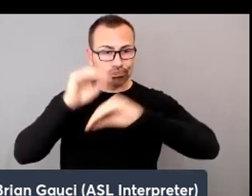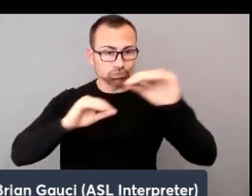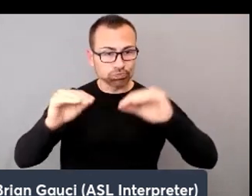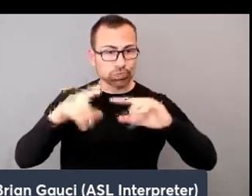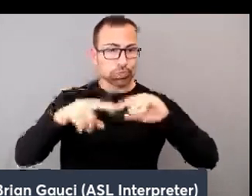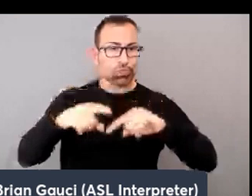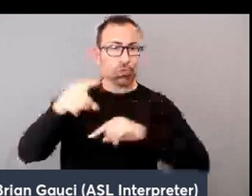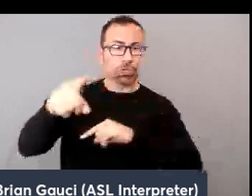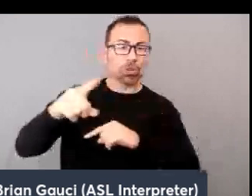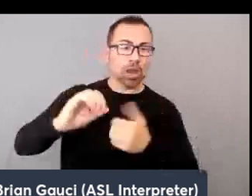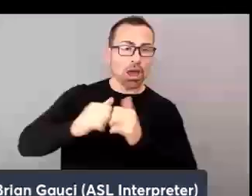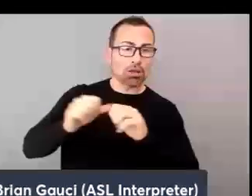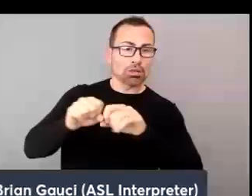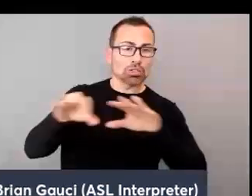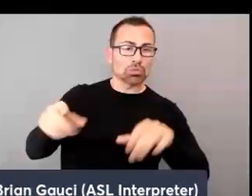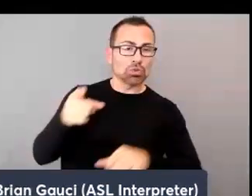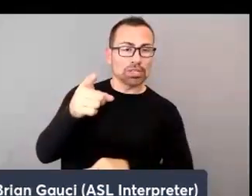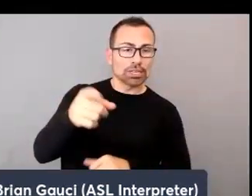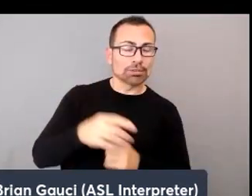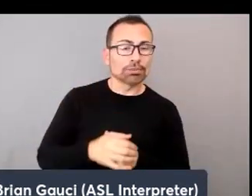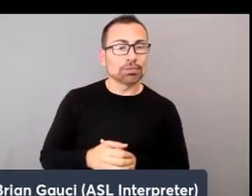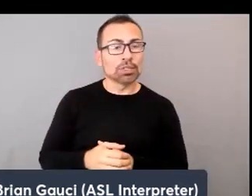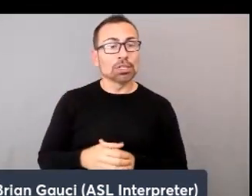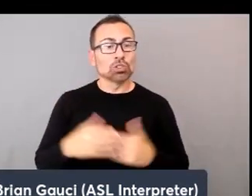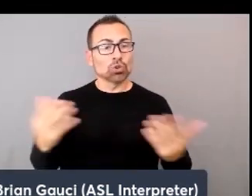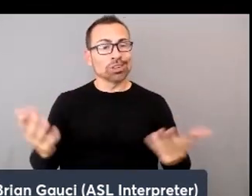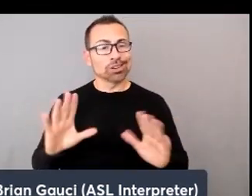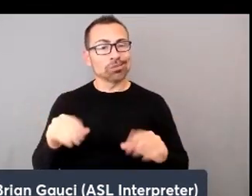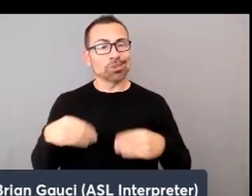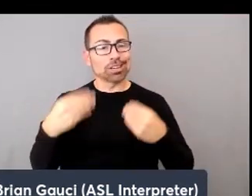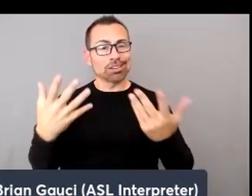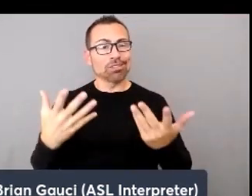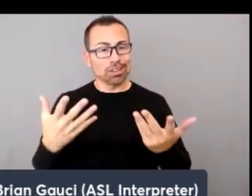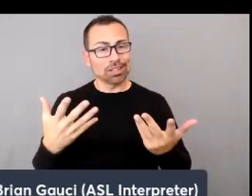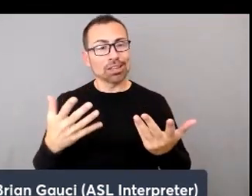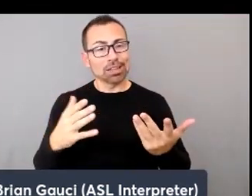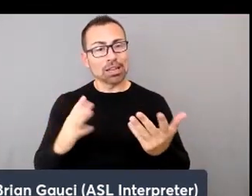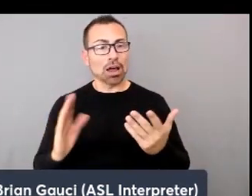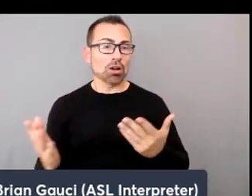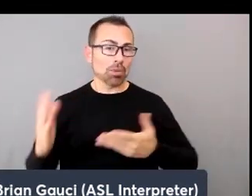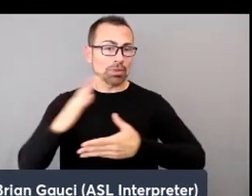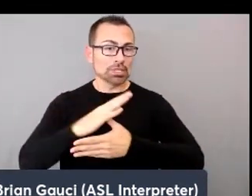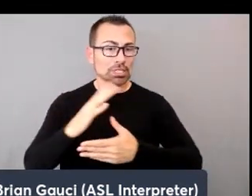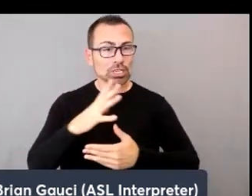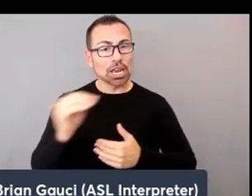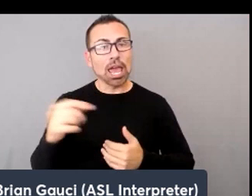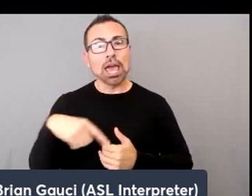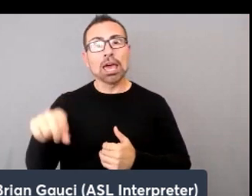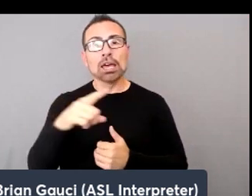here. So here we're giving it a position and a rotation.